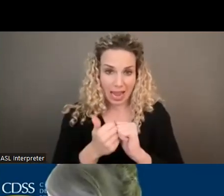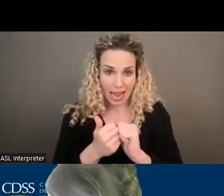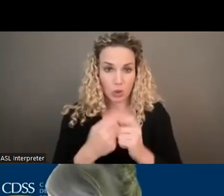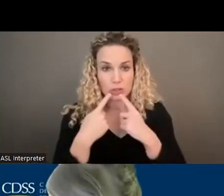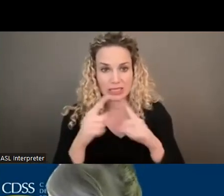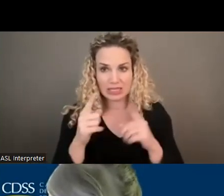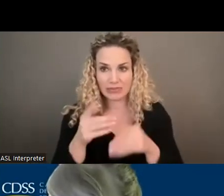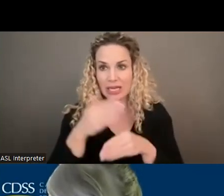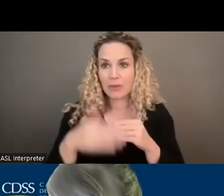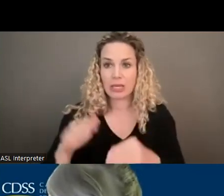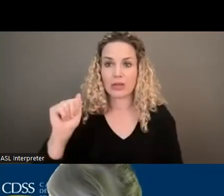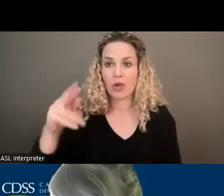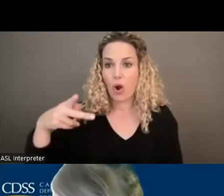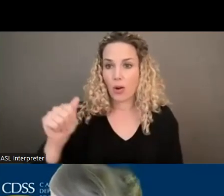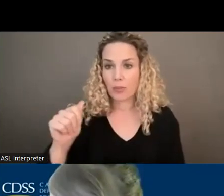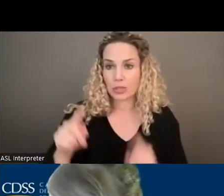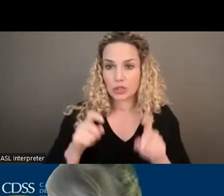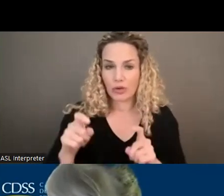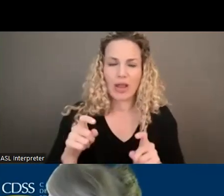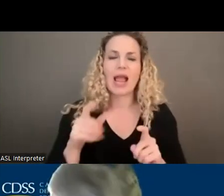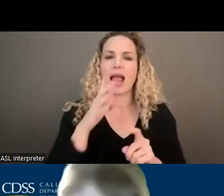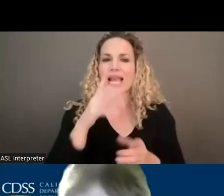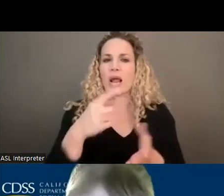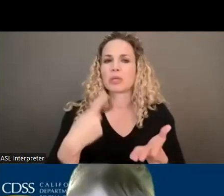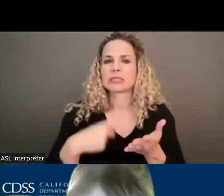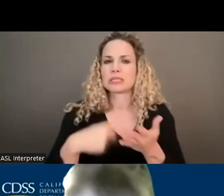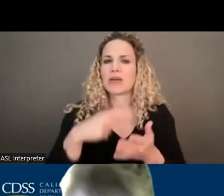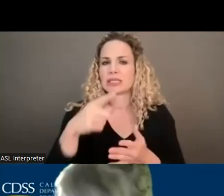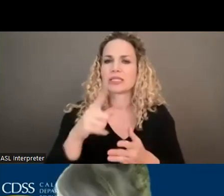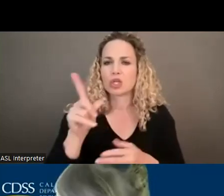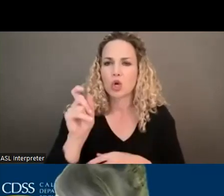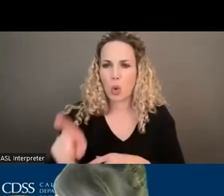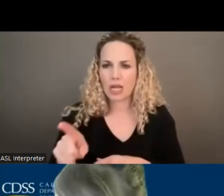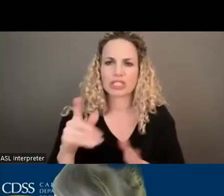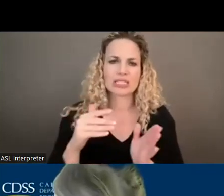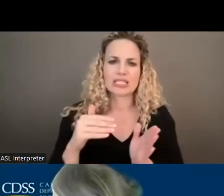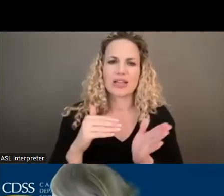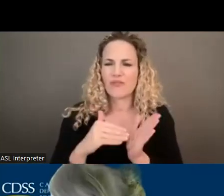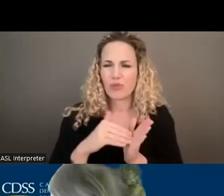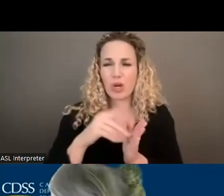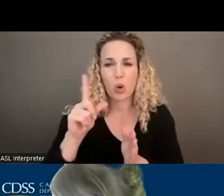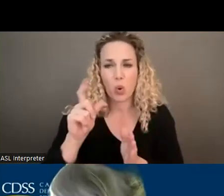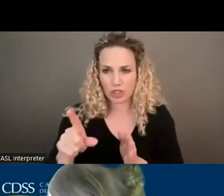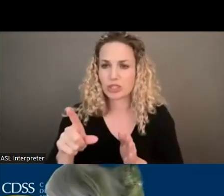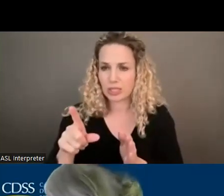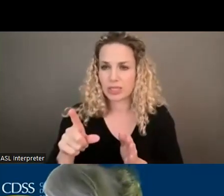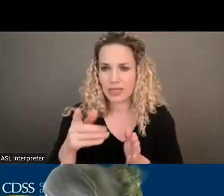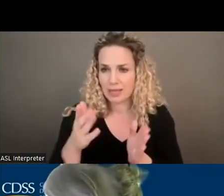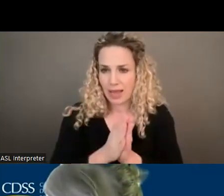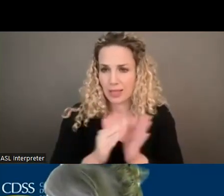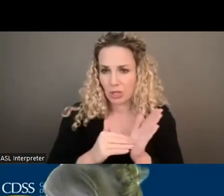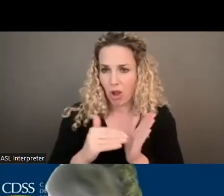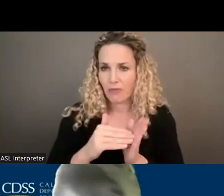successfully complete the ARPA survey. And I'm going to go over this top question because it's a frequent question that we receive. If